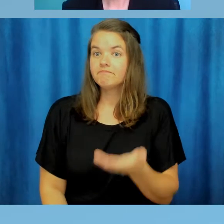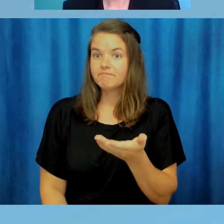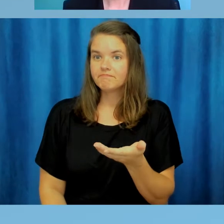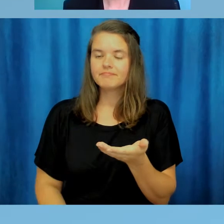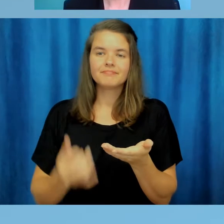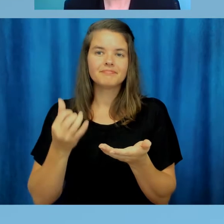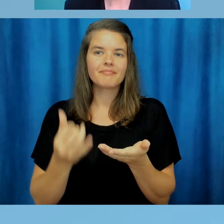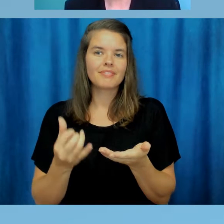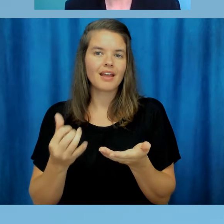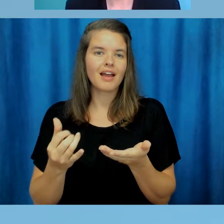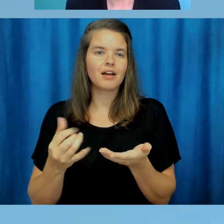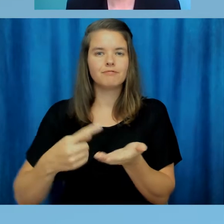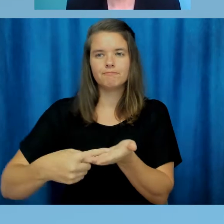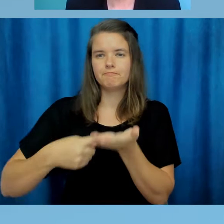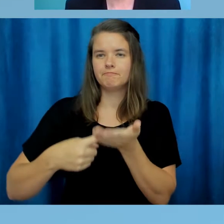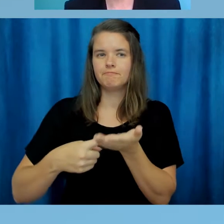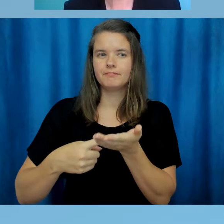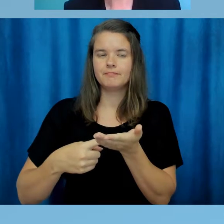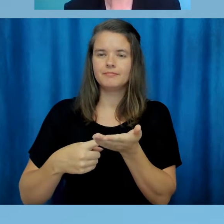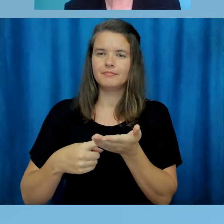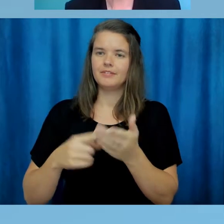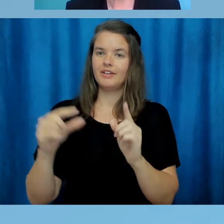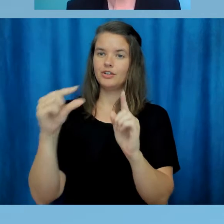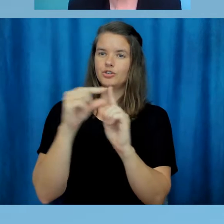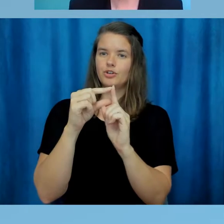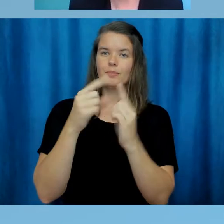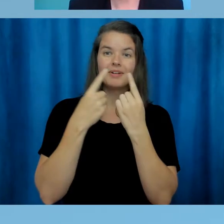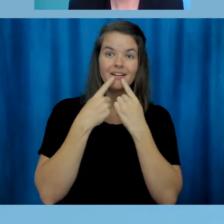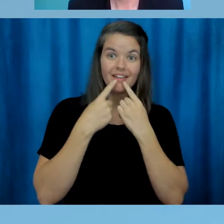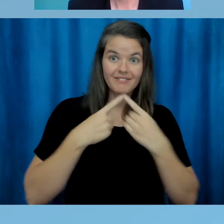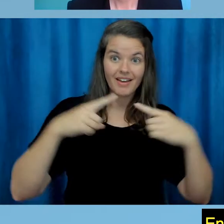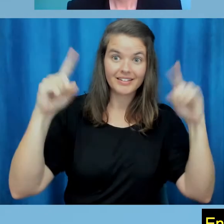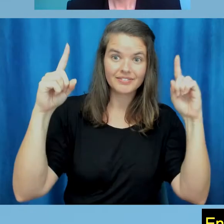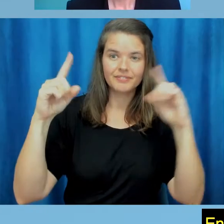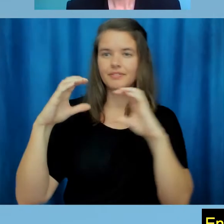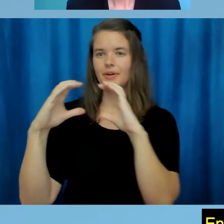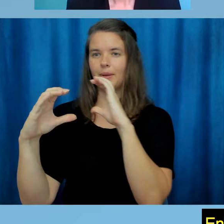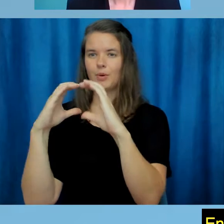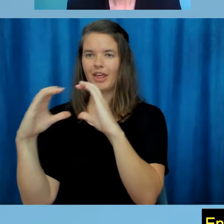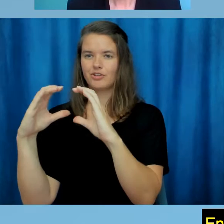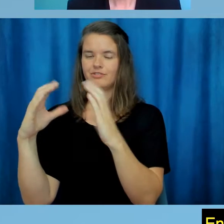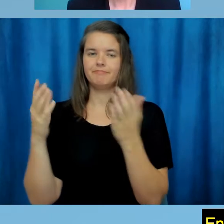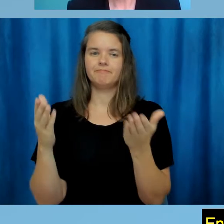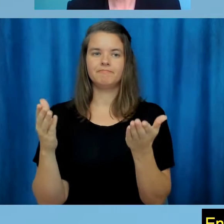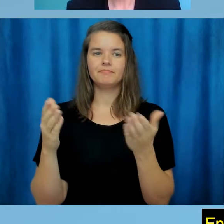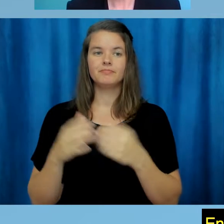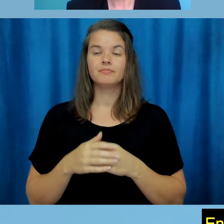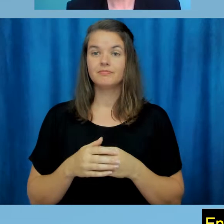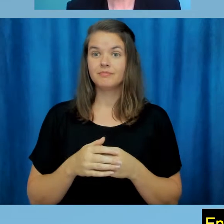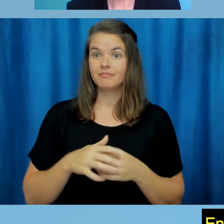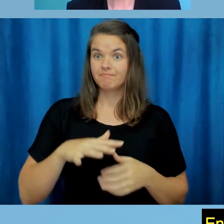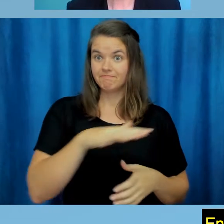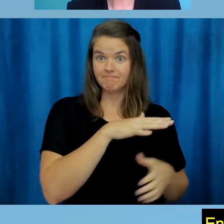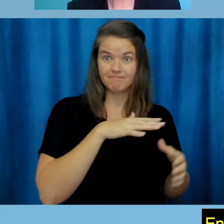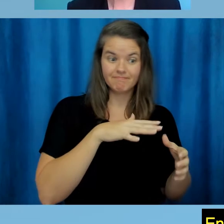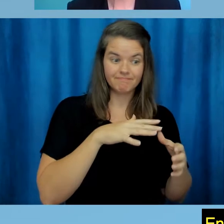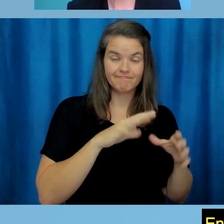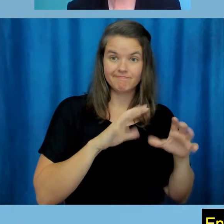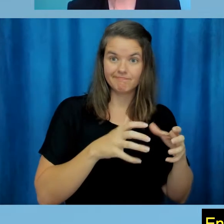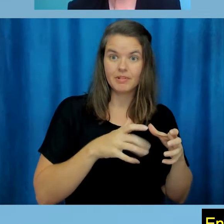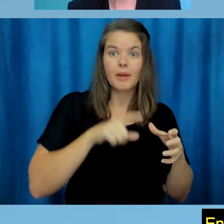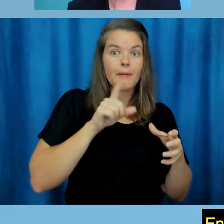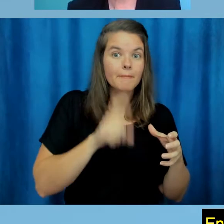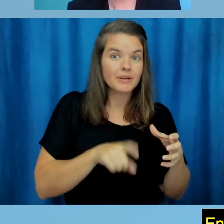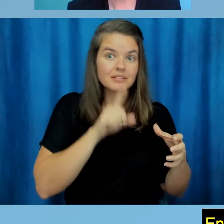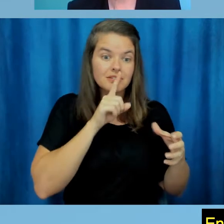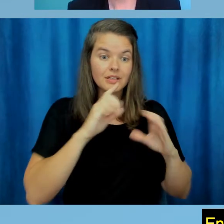So let's unpack this term, effective communication. Entities must ensure that communication